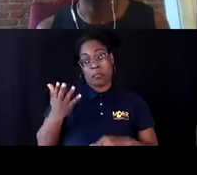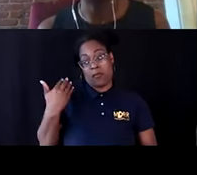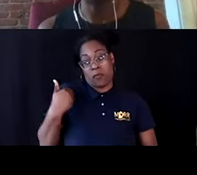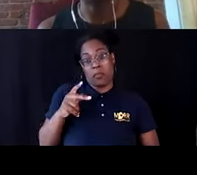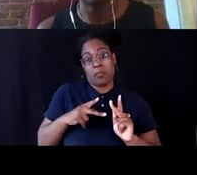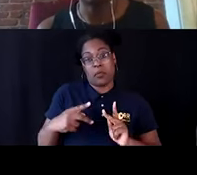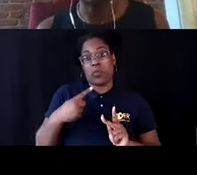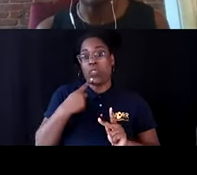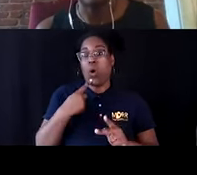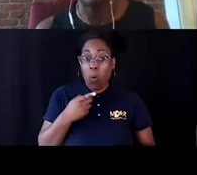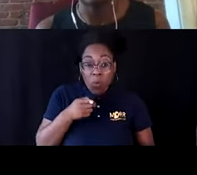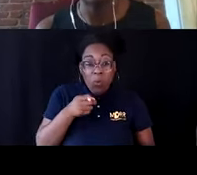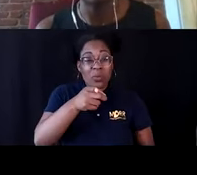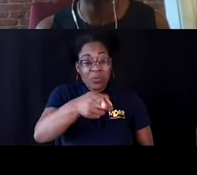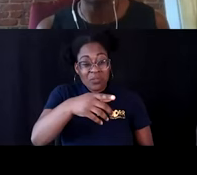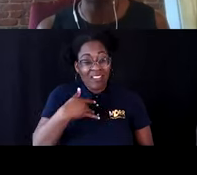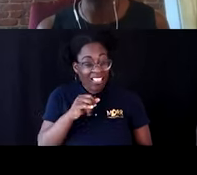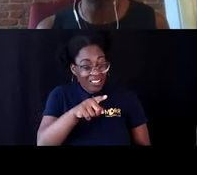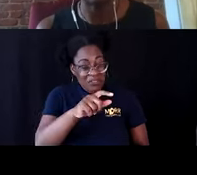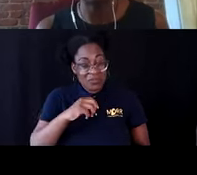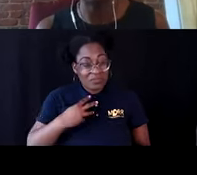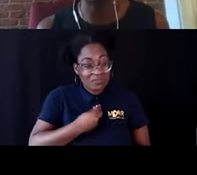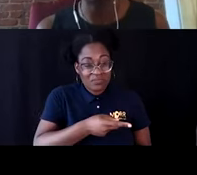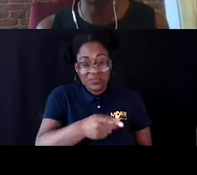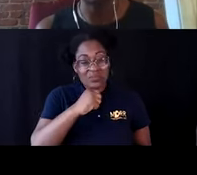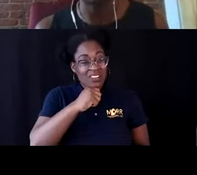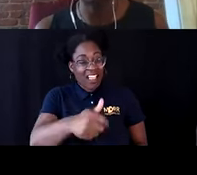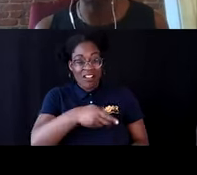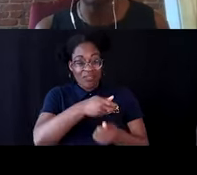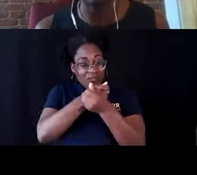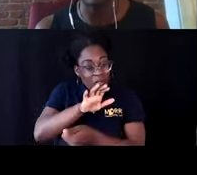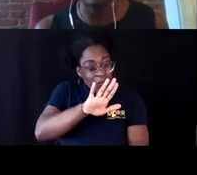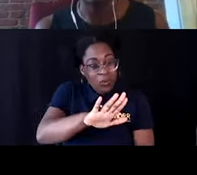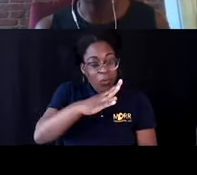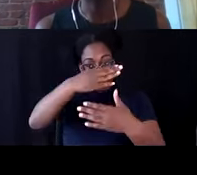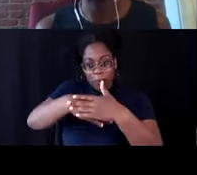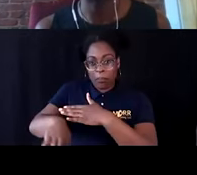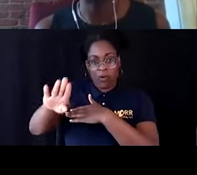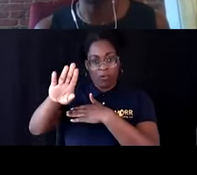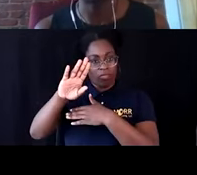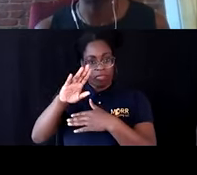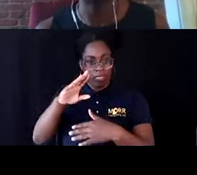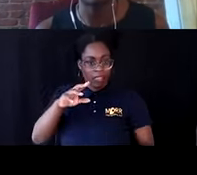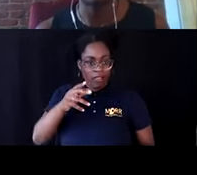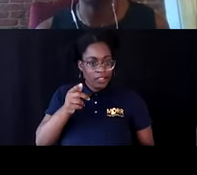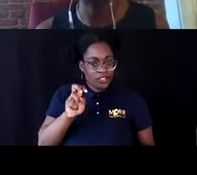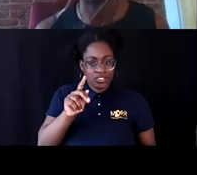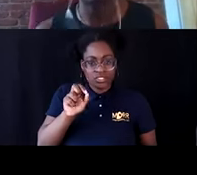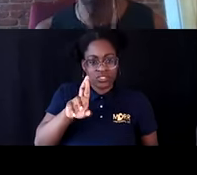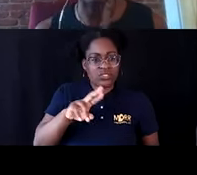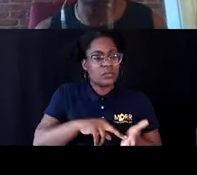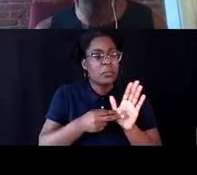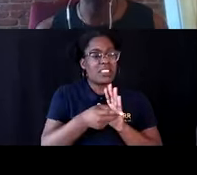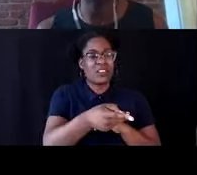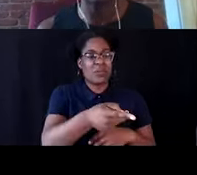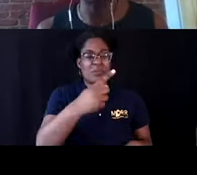illness and mental unfitness. And so there's also a devaluing of people in our society generally because they are thought to not have the